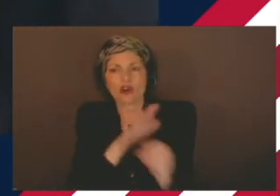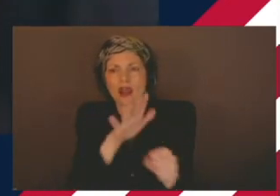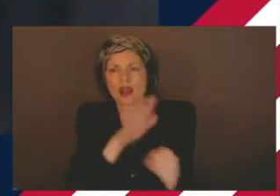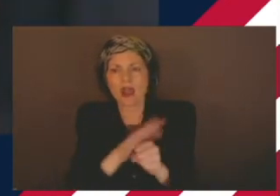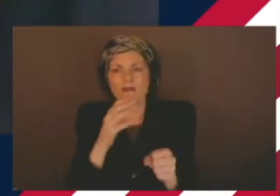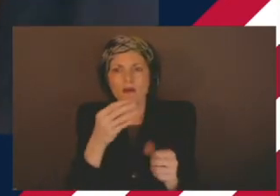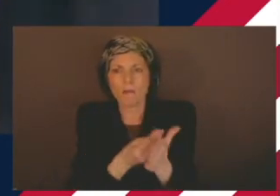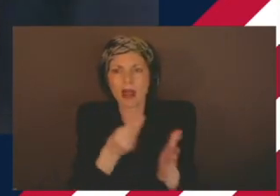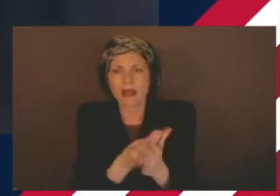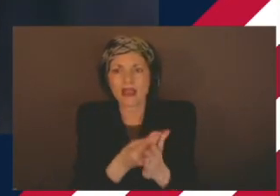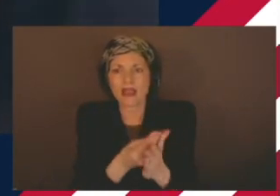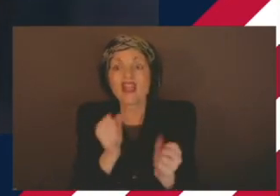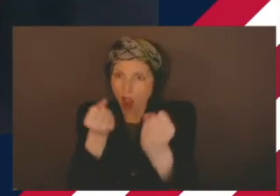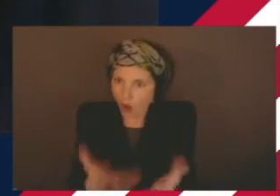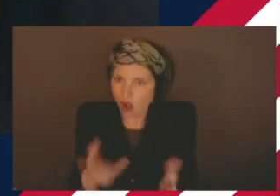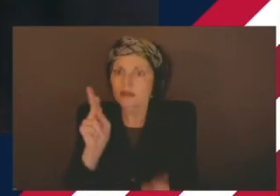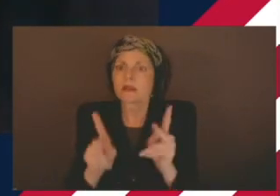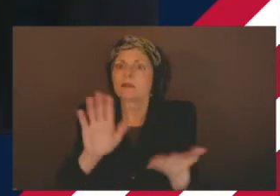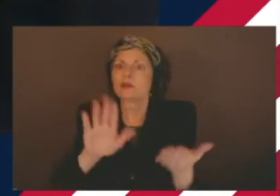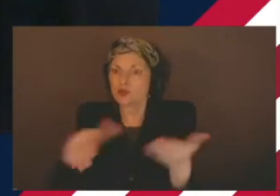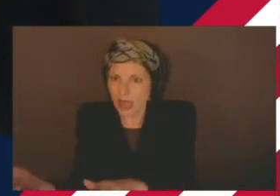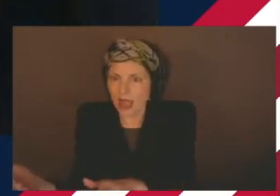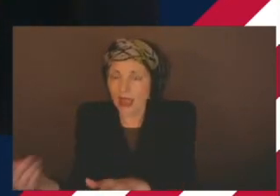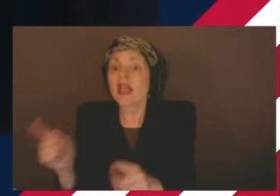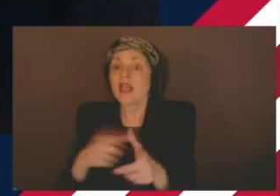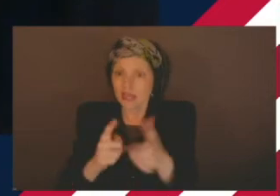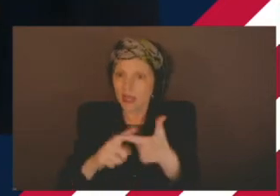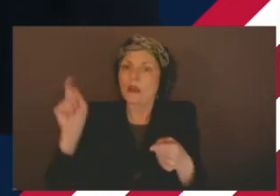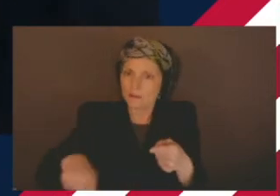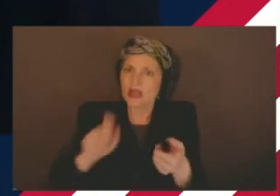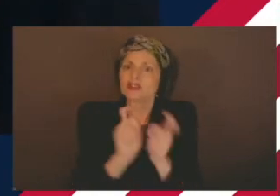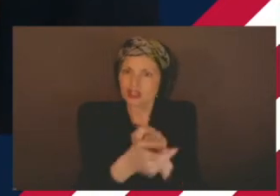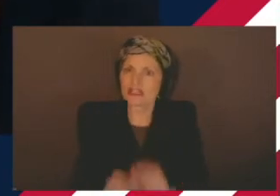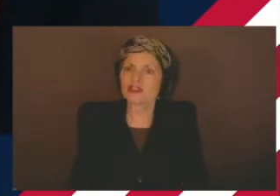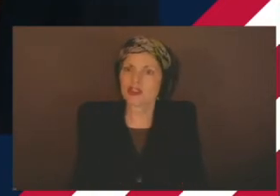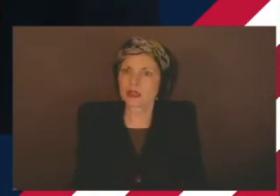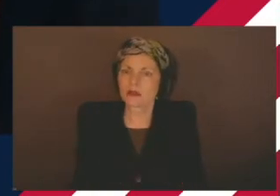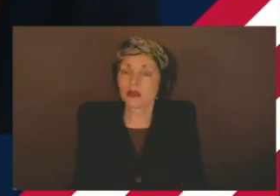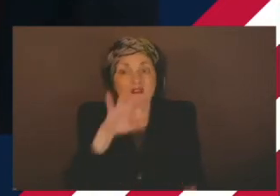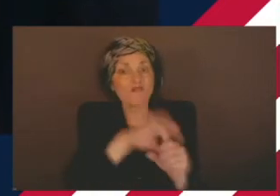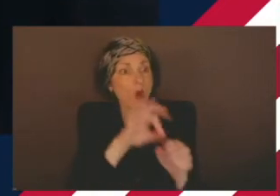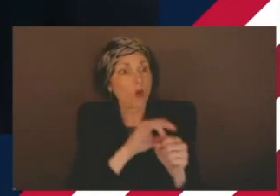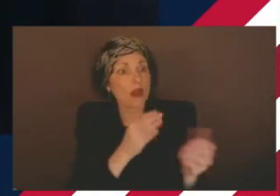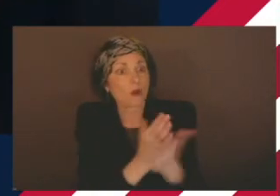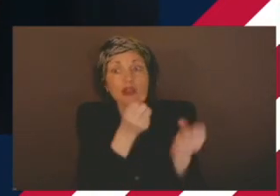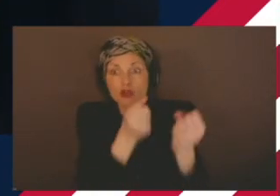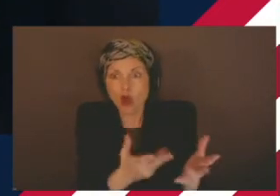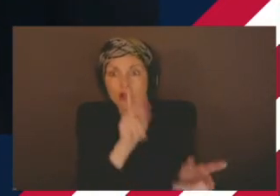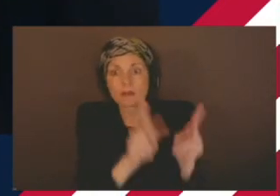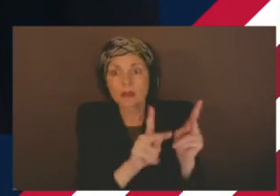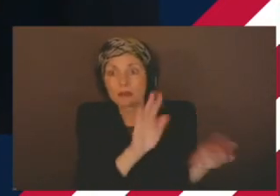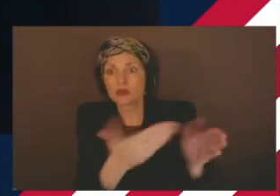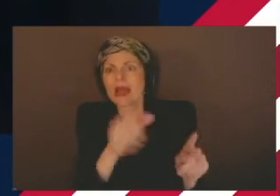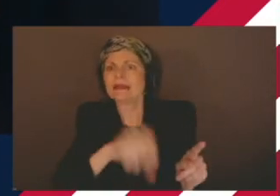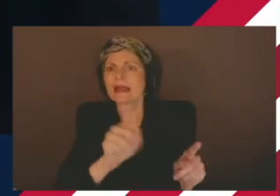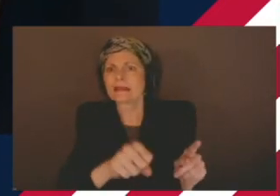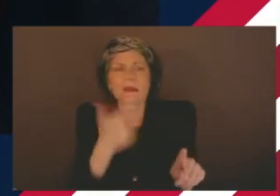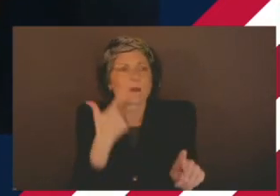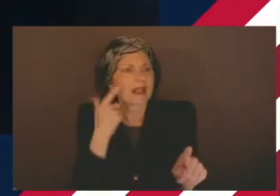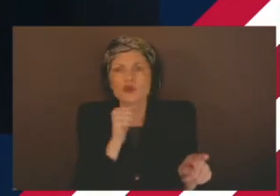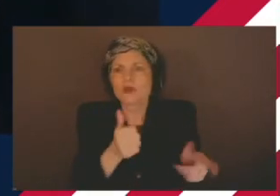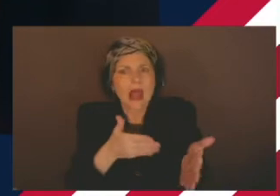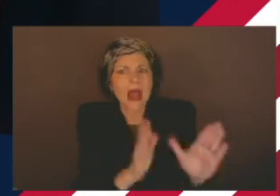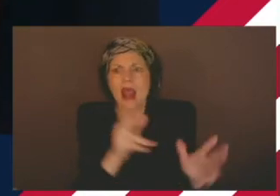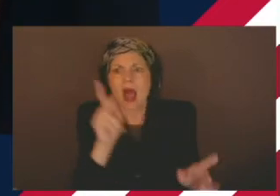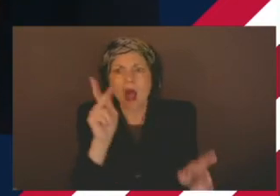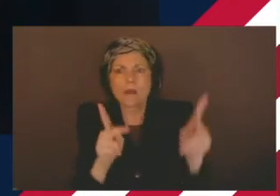be a part of it. We should change it. Does voting rights cause people to die? Yes, because when you deny voting rights, you then allow people to get elected. Once they get